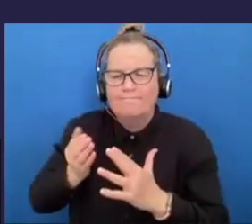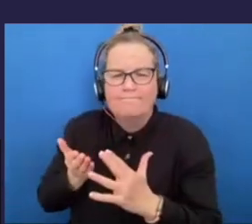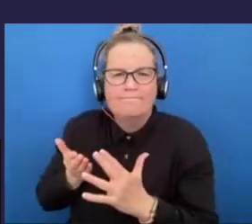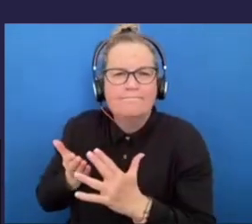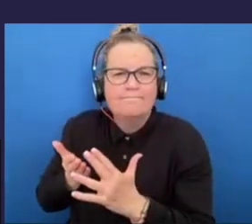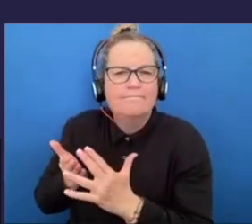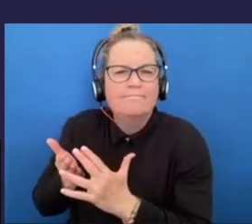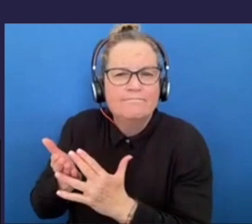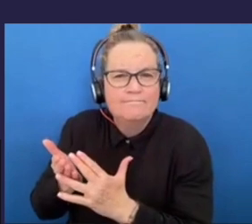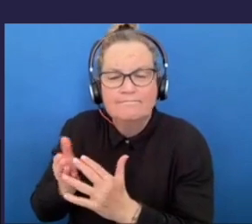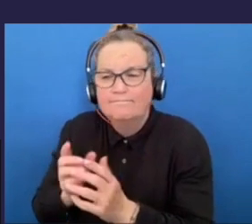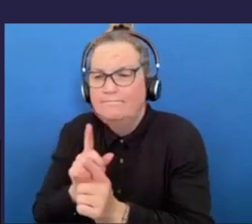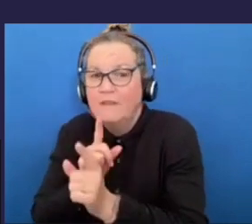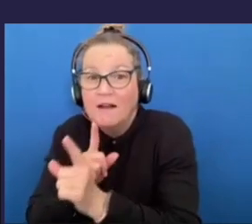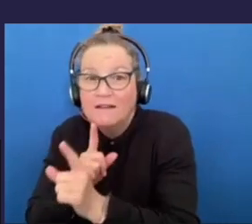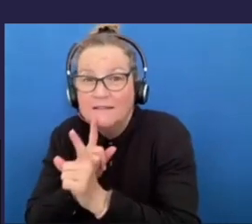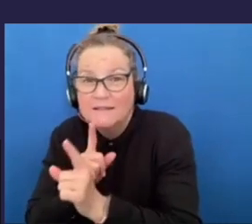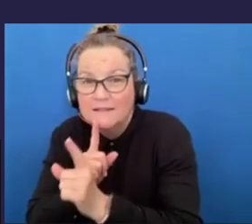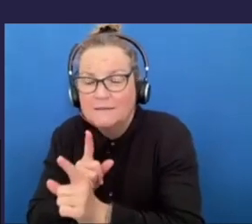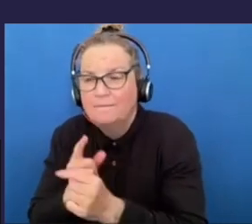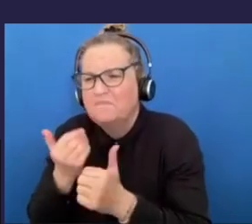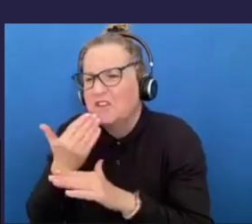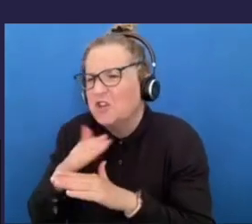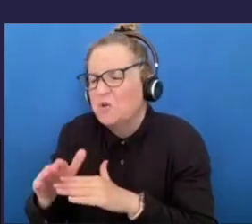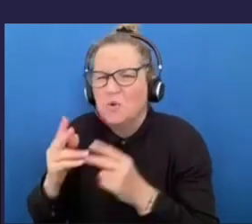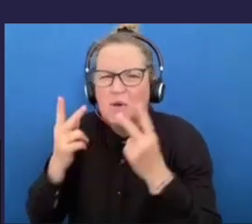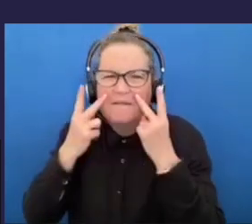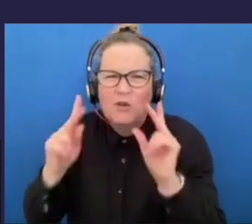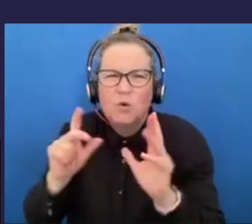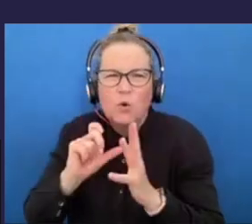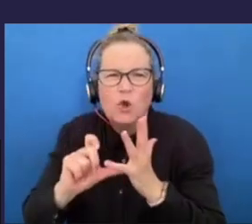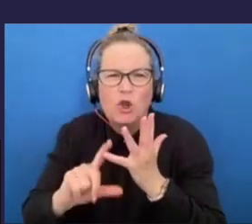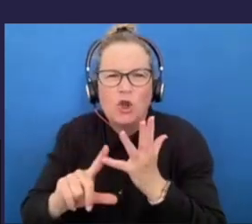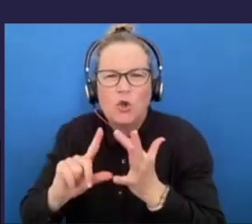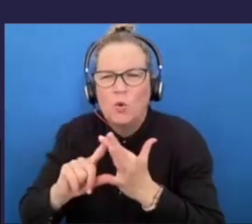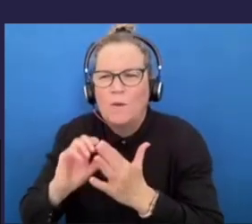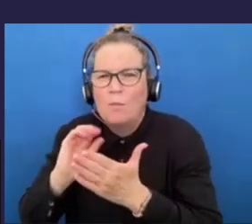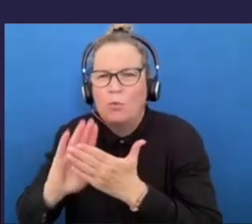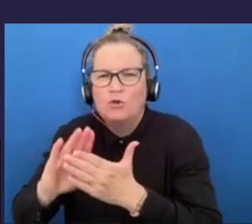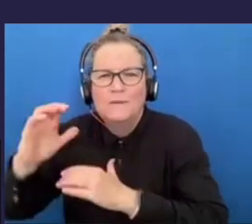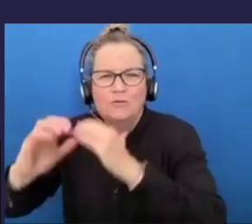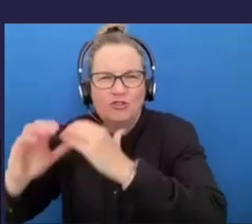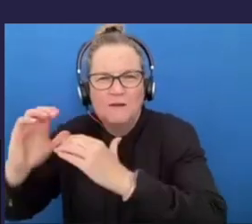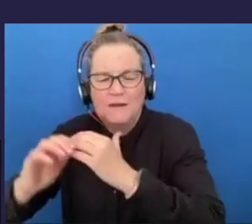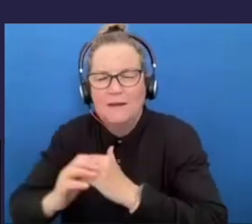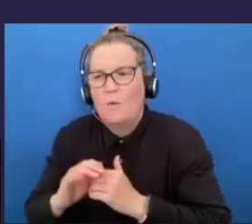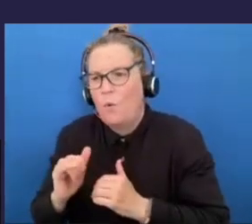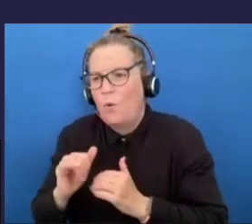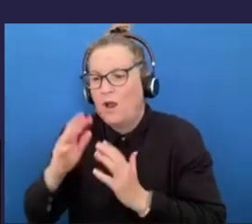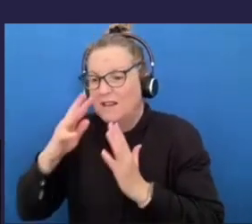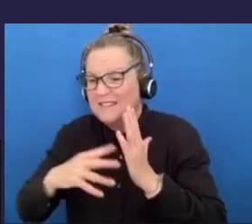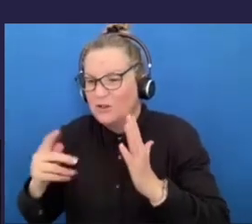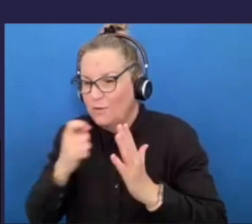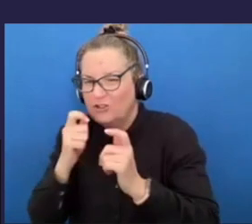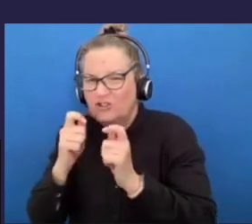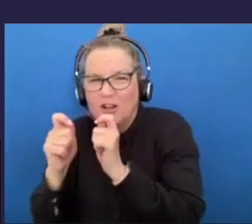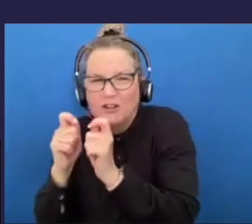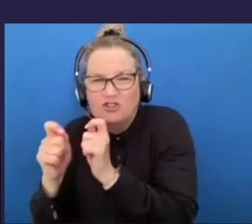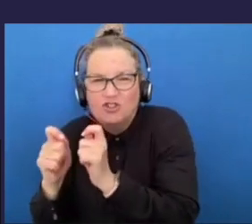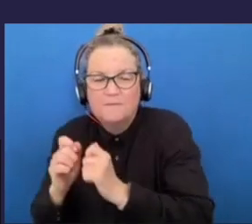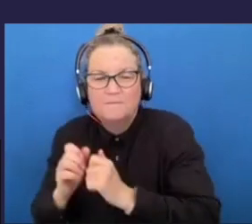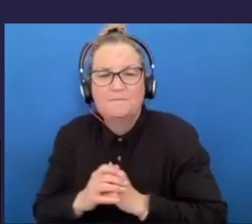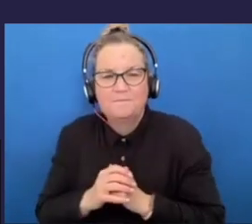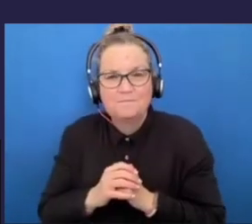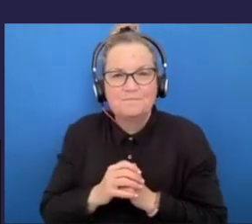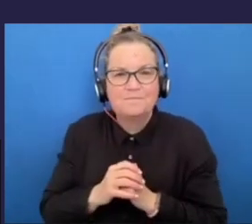maybe advising a new visual cue be added to a piece of equipment, or suggesting a change in a schedule. Or again, as the trainer